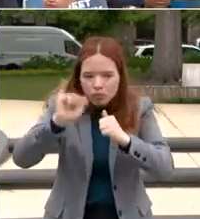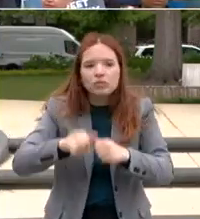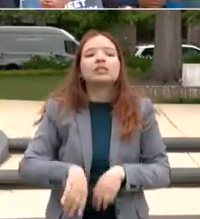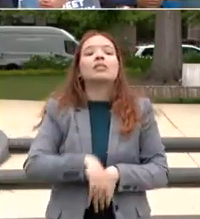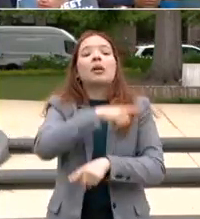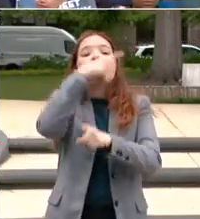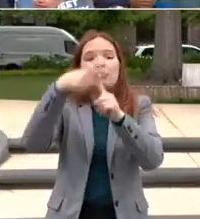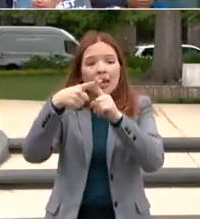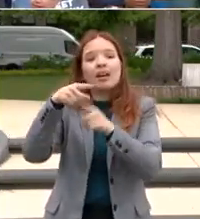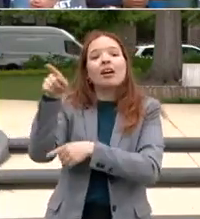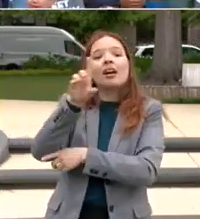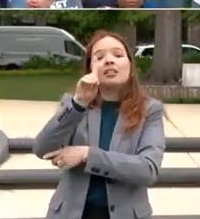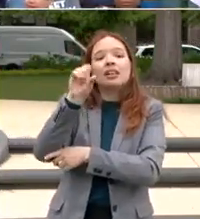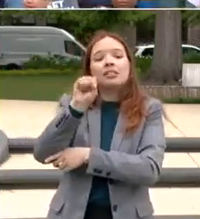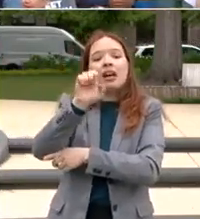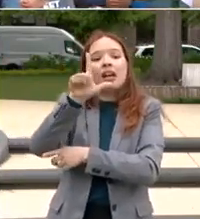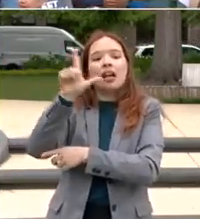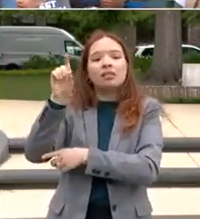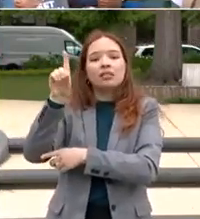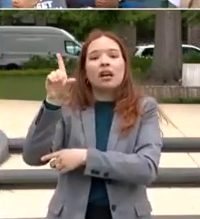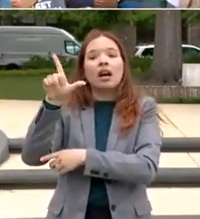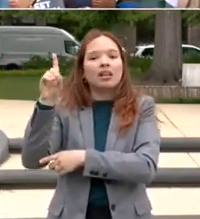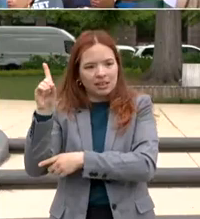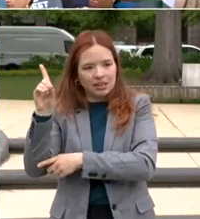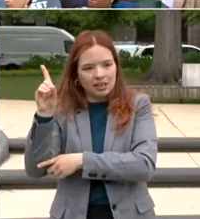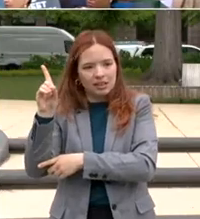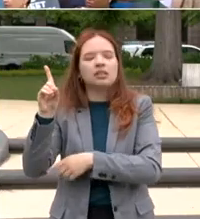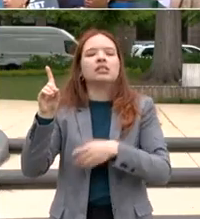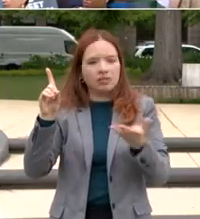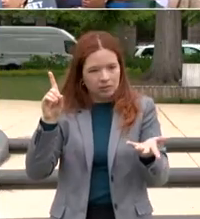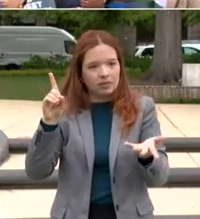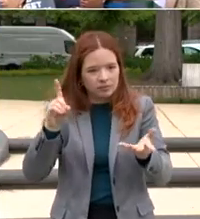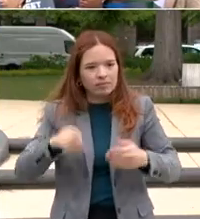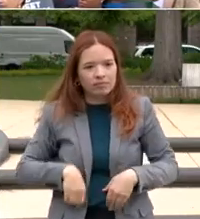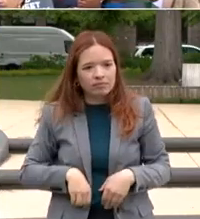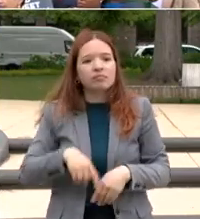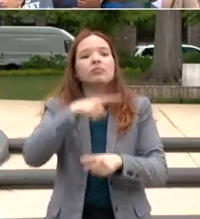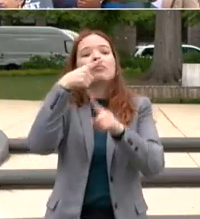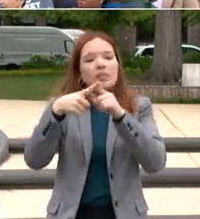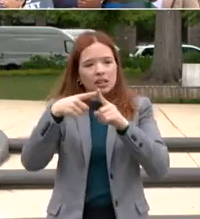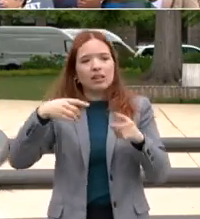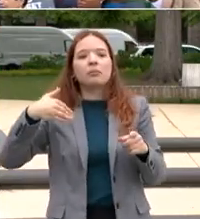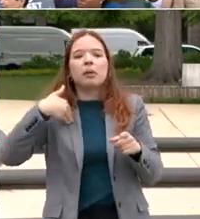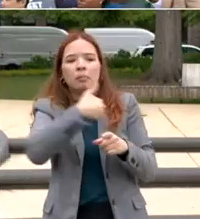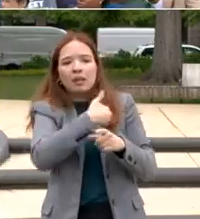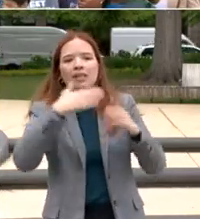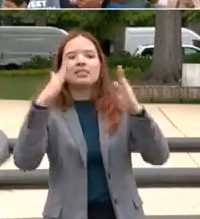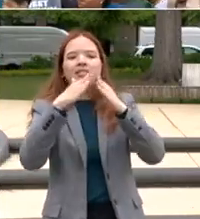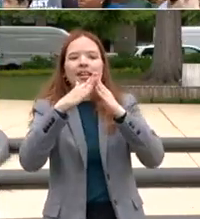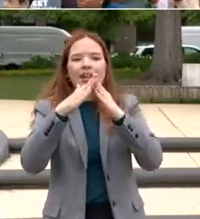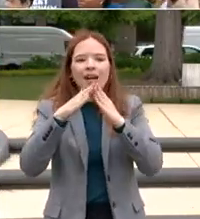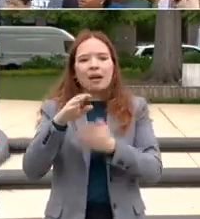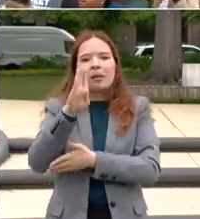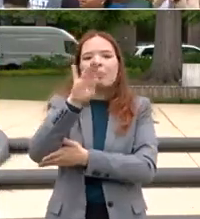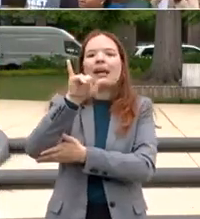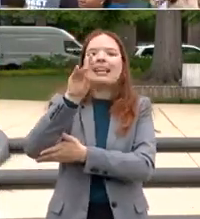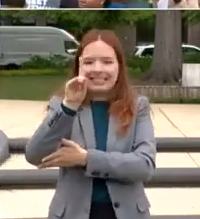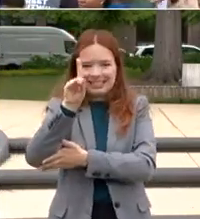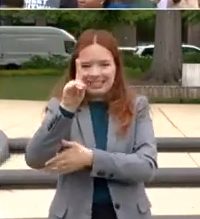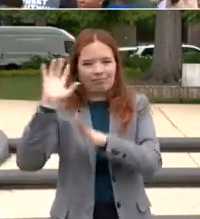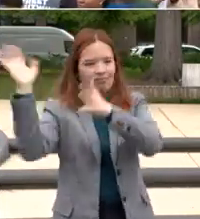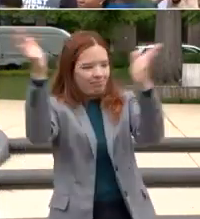DSLBD director and members of the downtown DC bid. Please give them all a big round of applause.